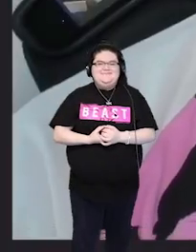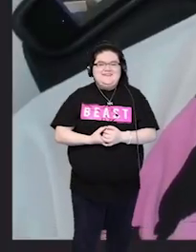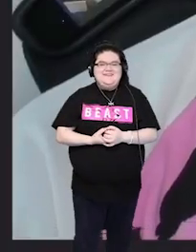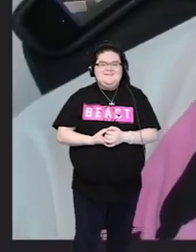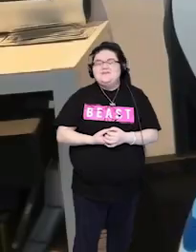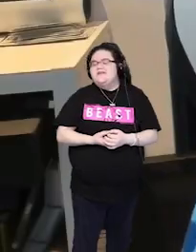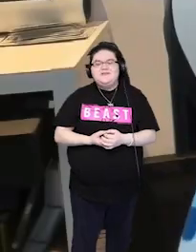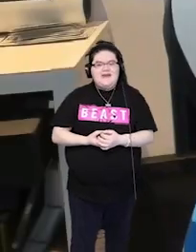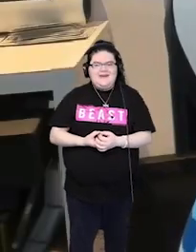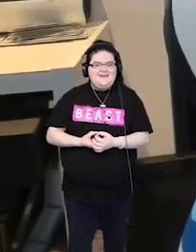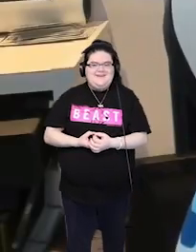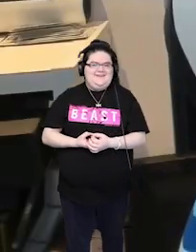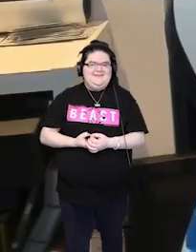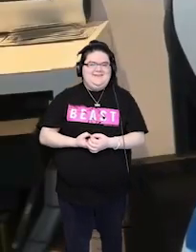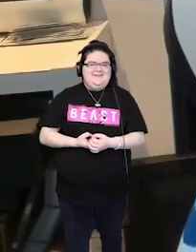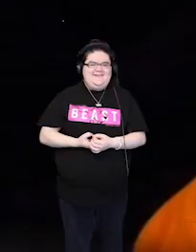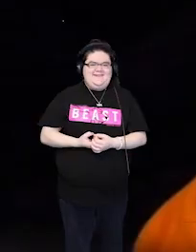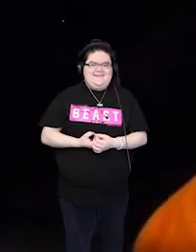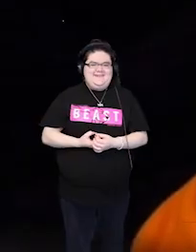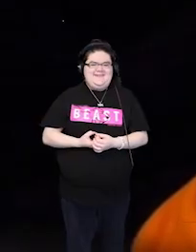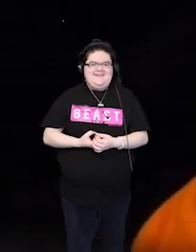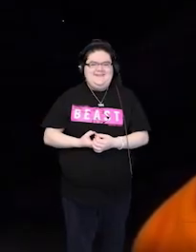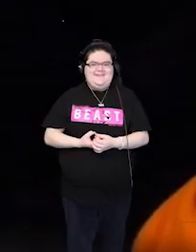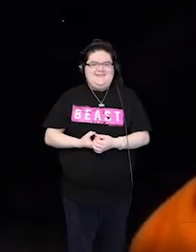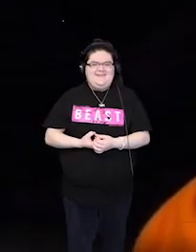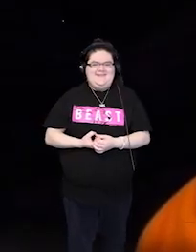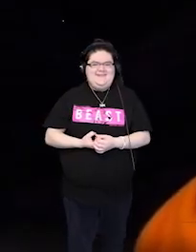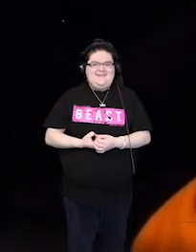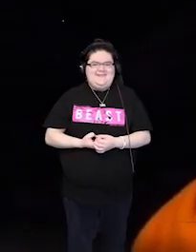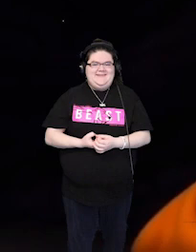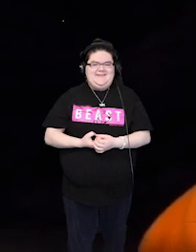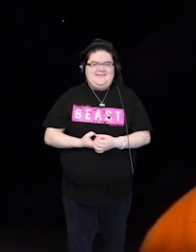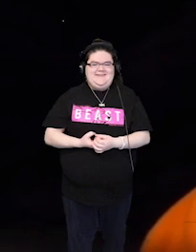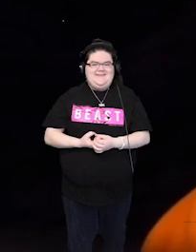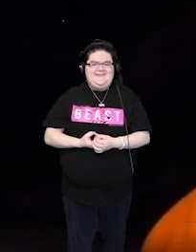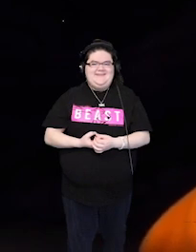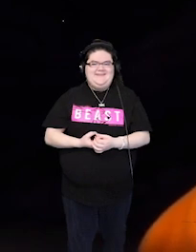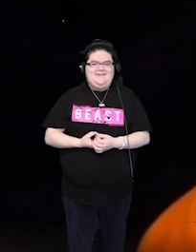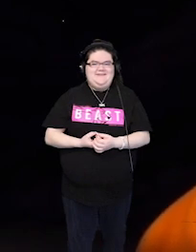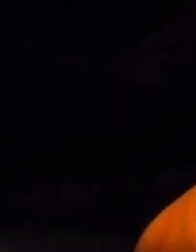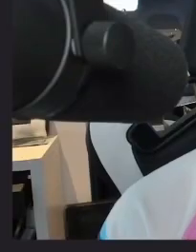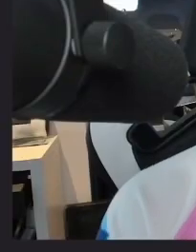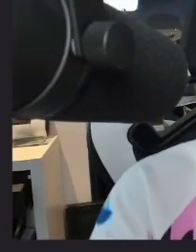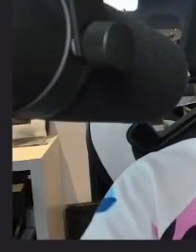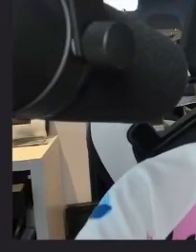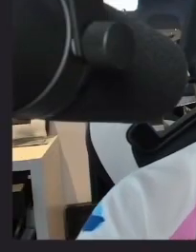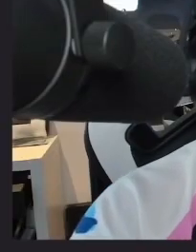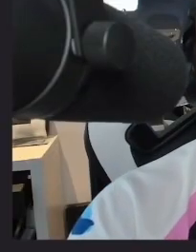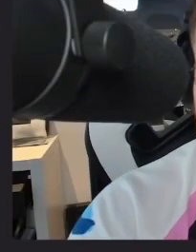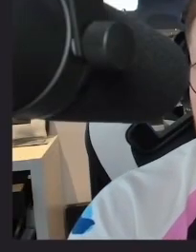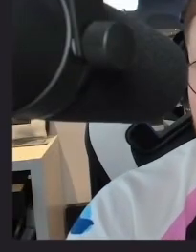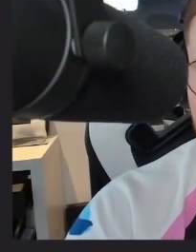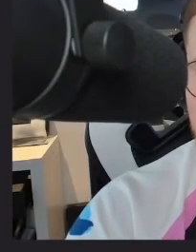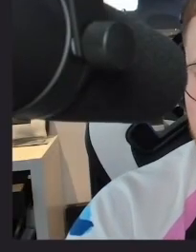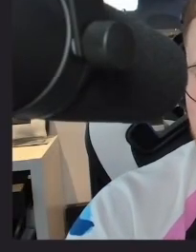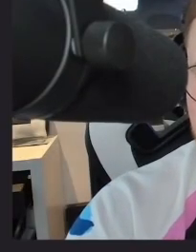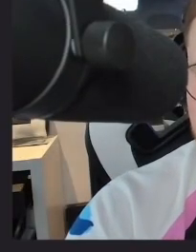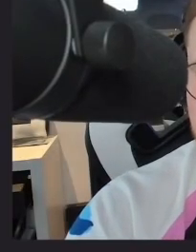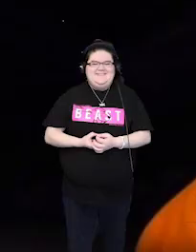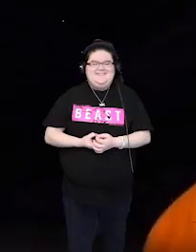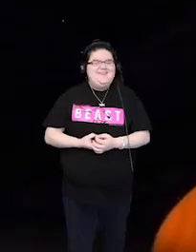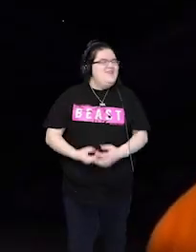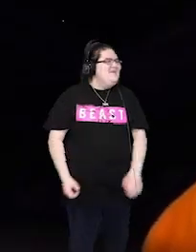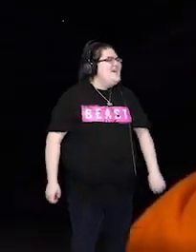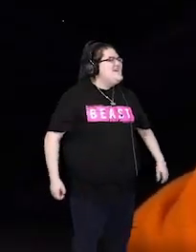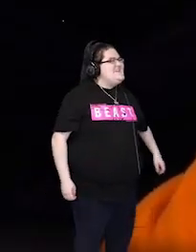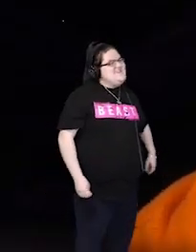It's going to be weird. Like, but that's okay. We're going to hear ourselves in this as well. I don't know about you guys, but I wouldn't want to watch my own rage compilation. No, why not? So we've done him a favour. Yeah. What